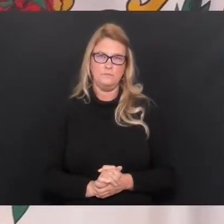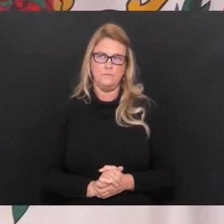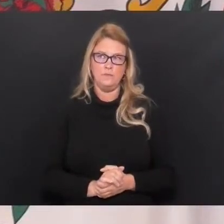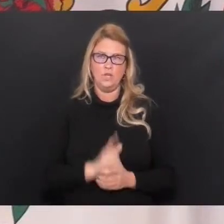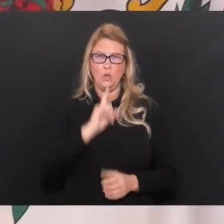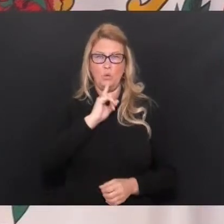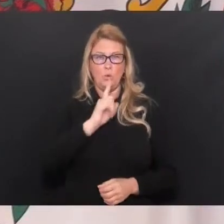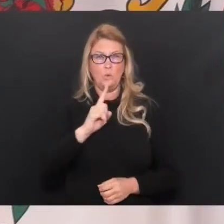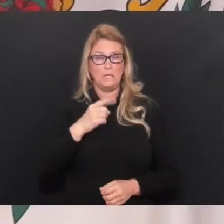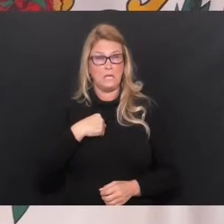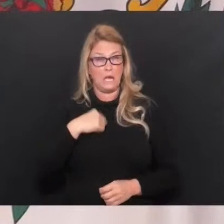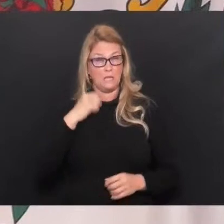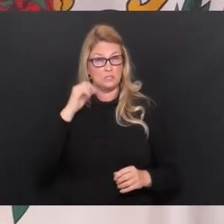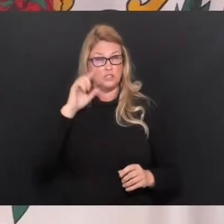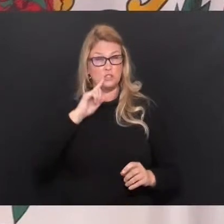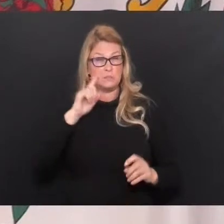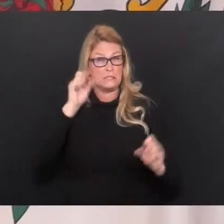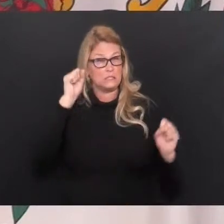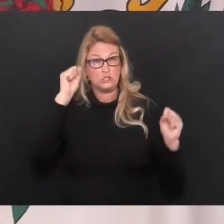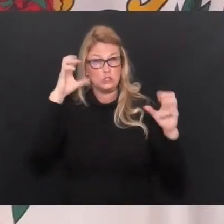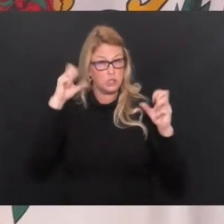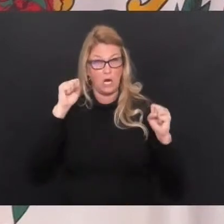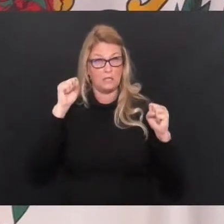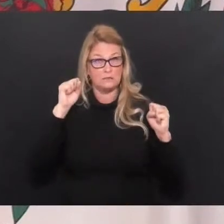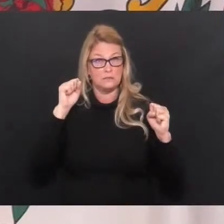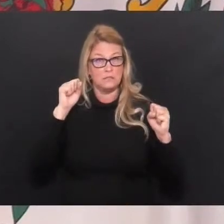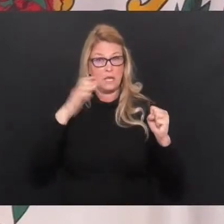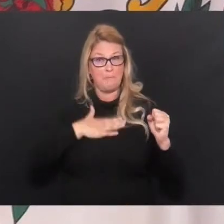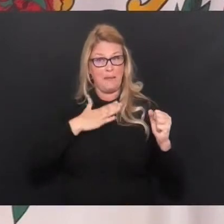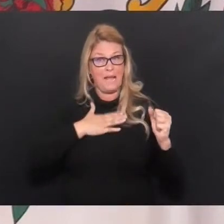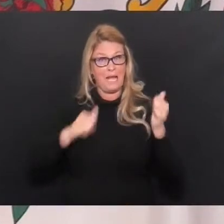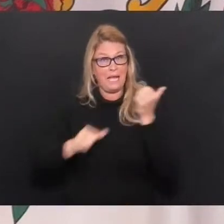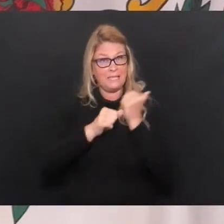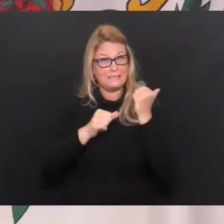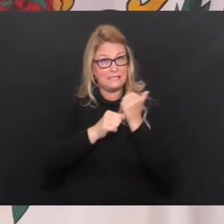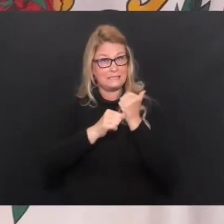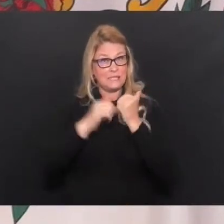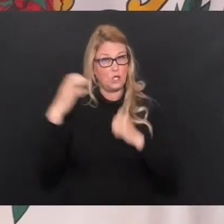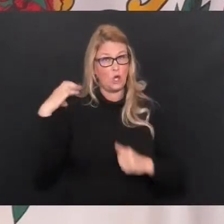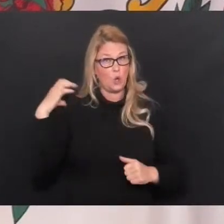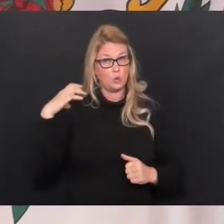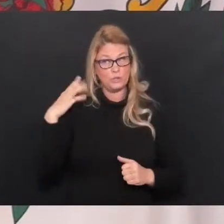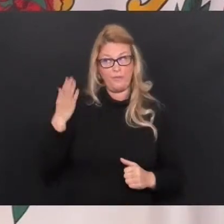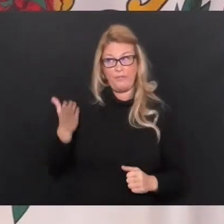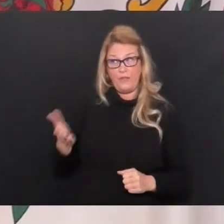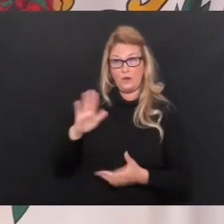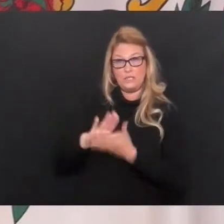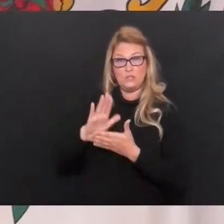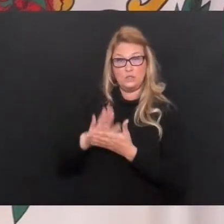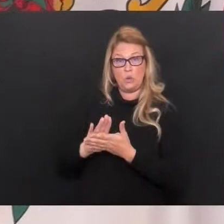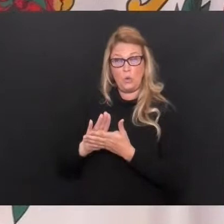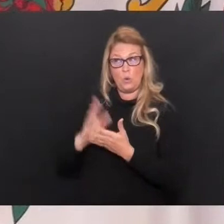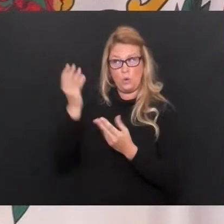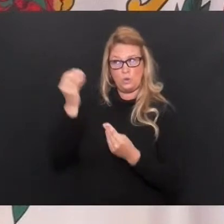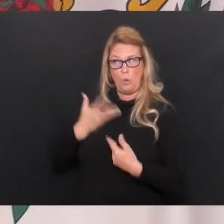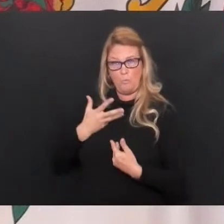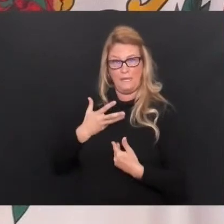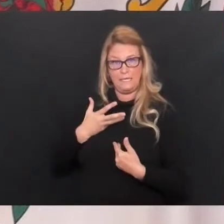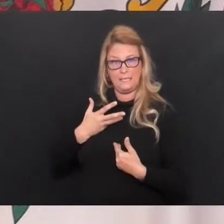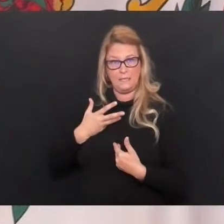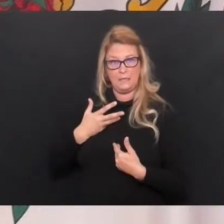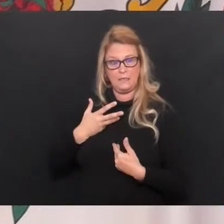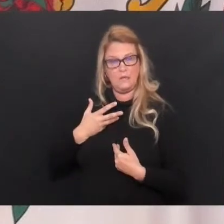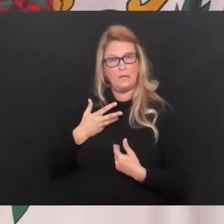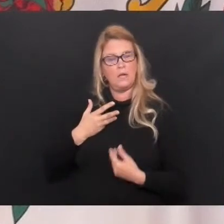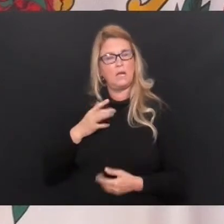dumbfounded me that the way one of my assistant coaches, you know, that was at the school, you know, presented this.